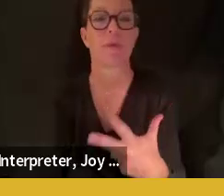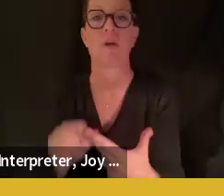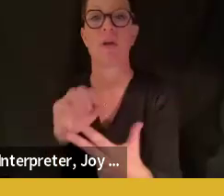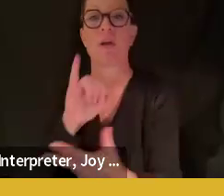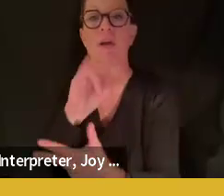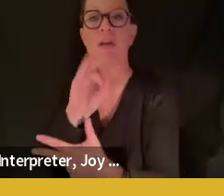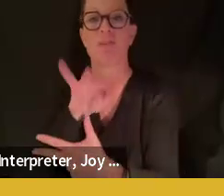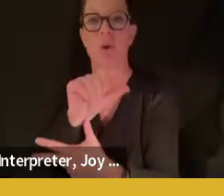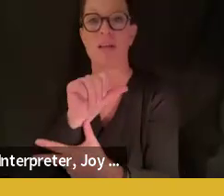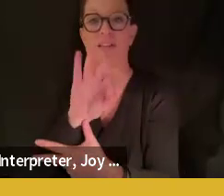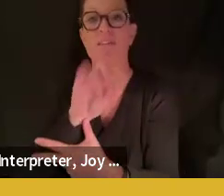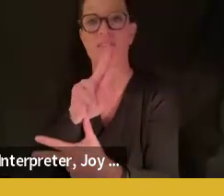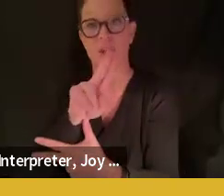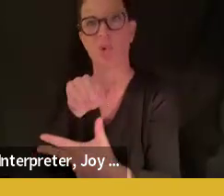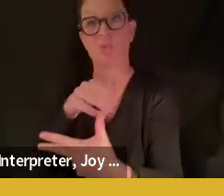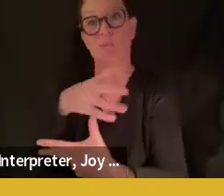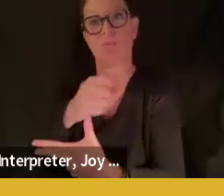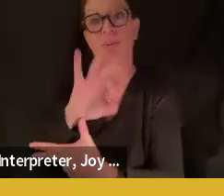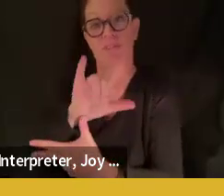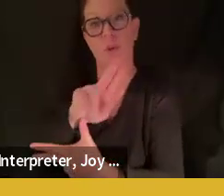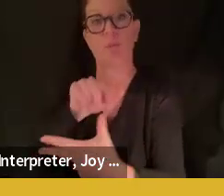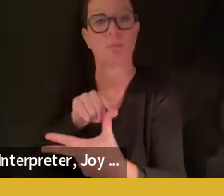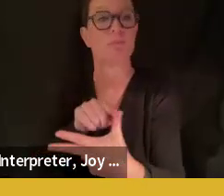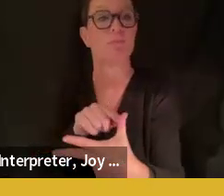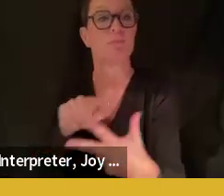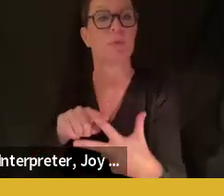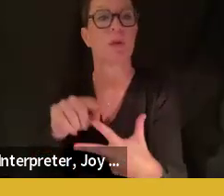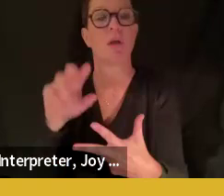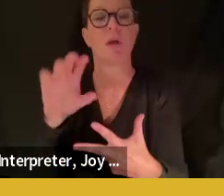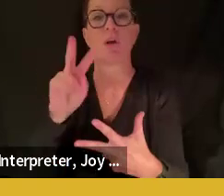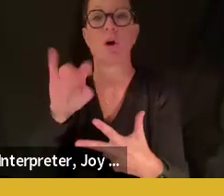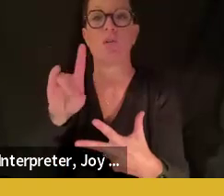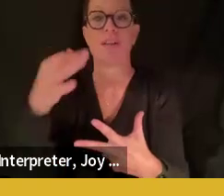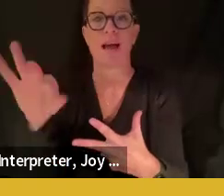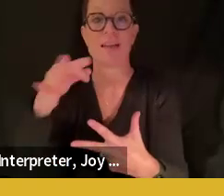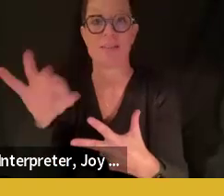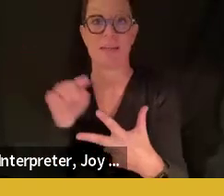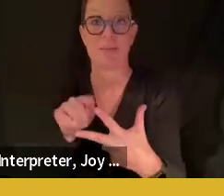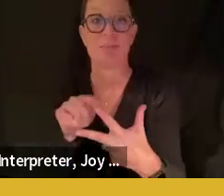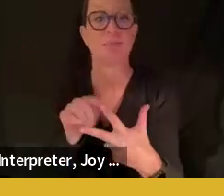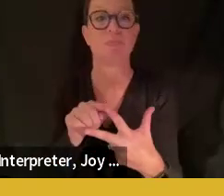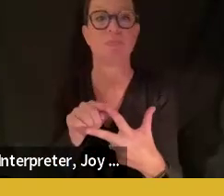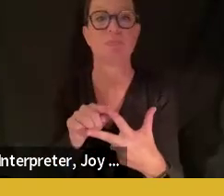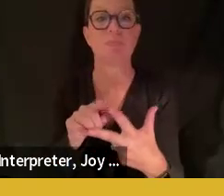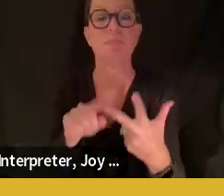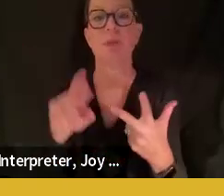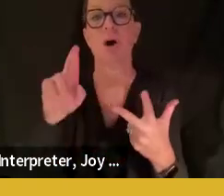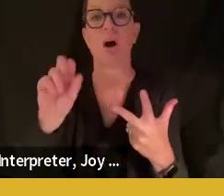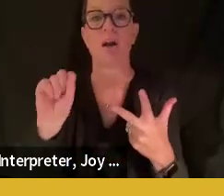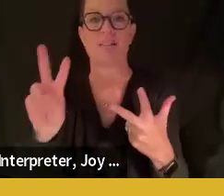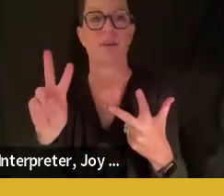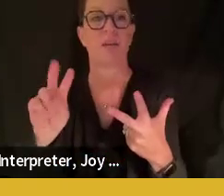We have influenza, also known as the flu, SARS-CoV-2, also known as COVID-19,